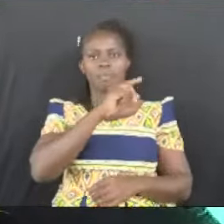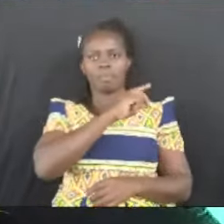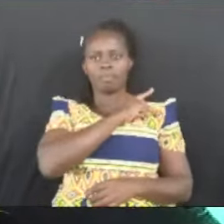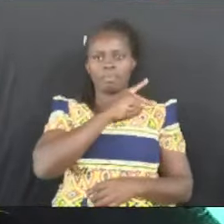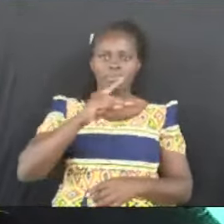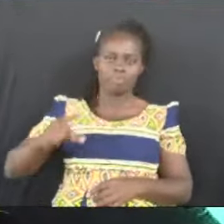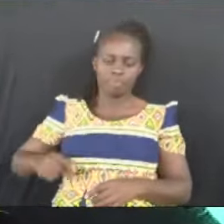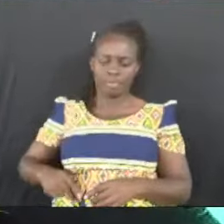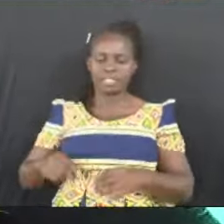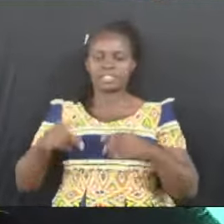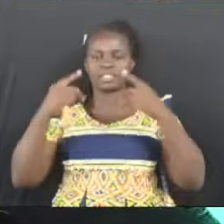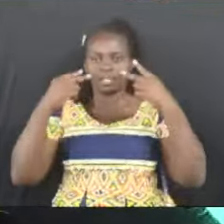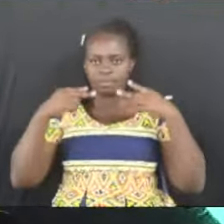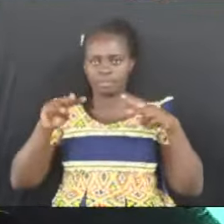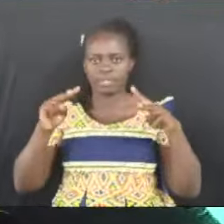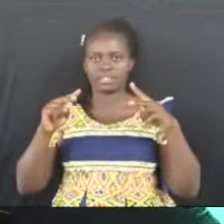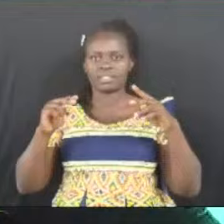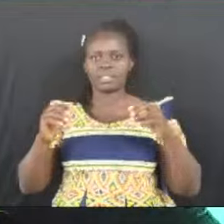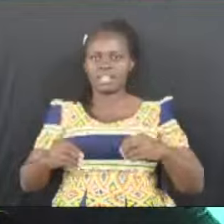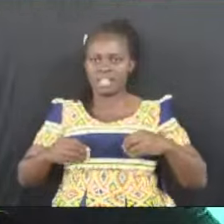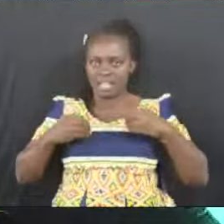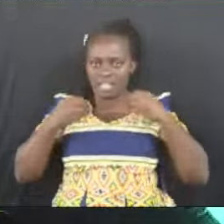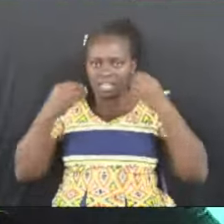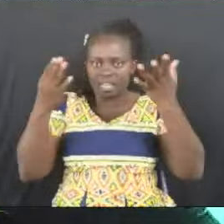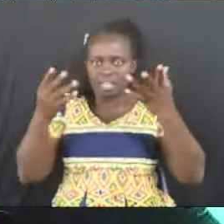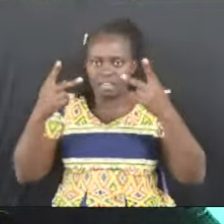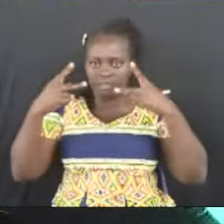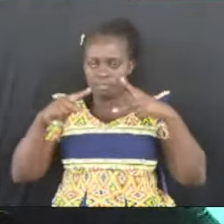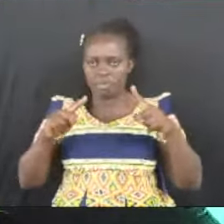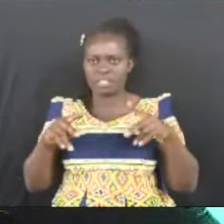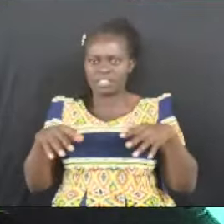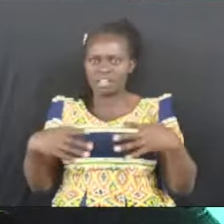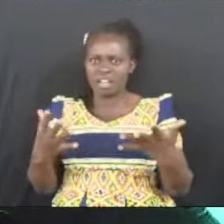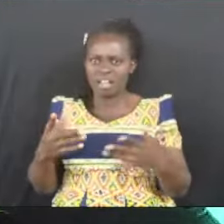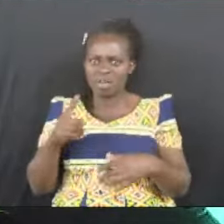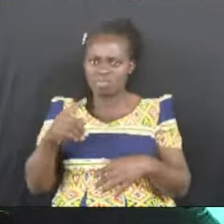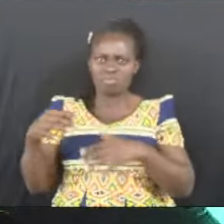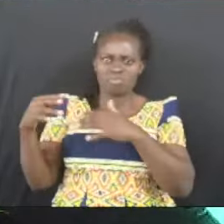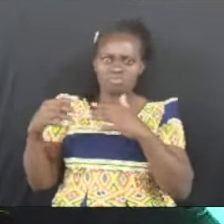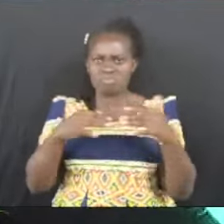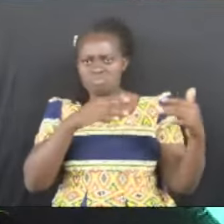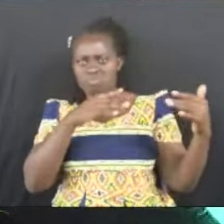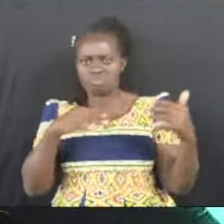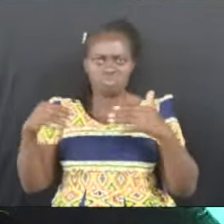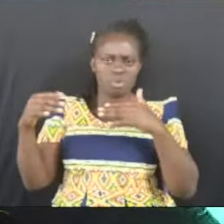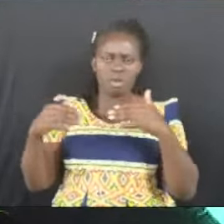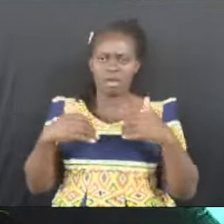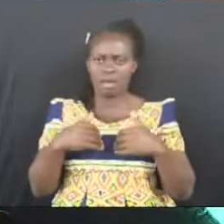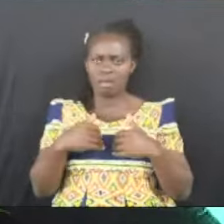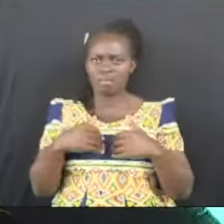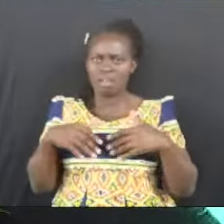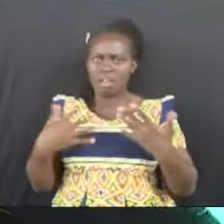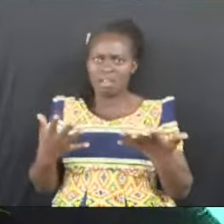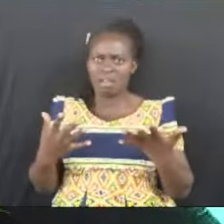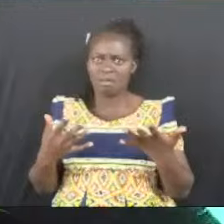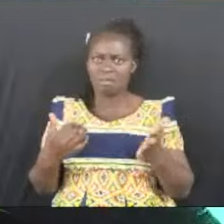peace. How can I be violent with this teacher? How can I be a